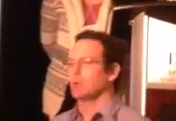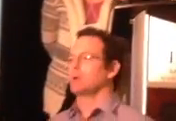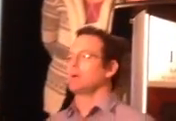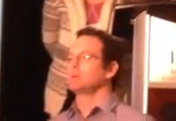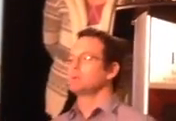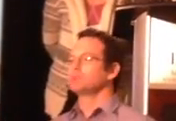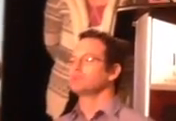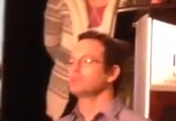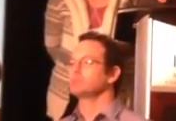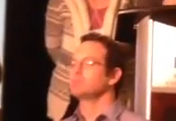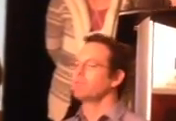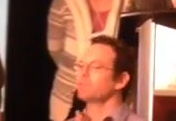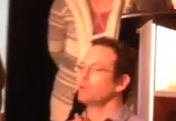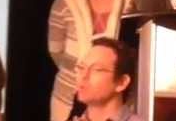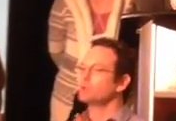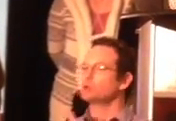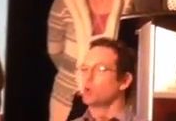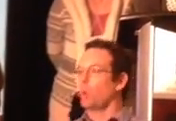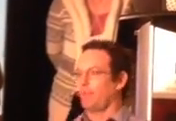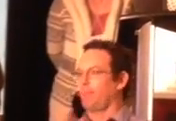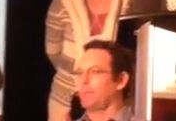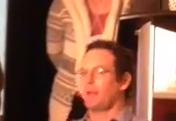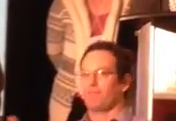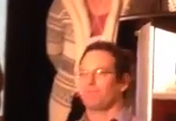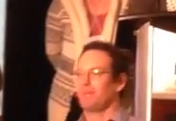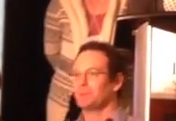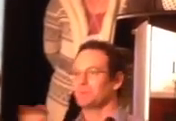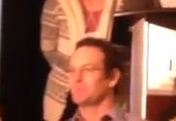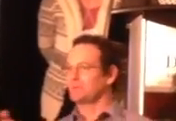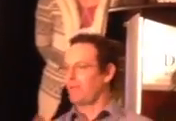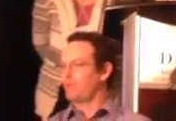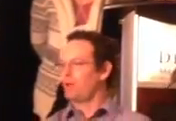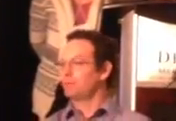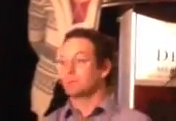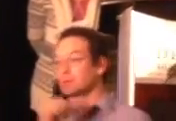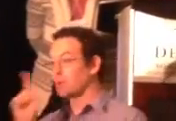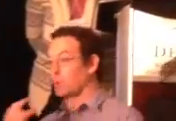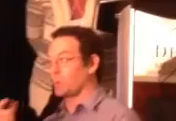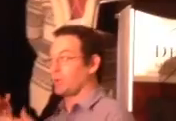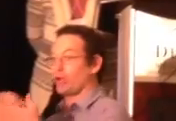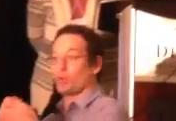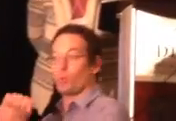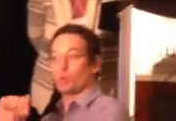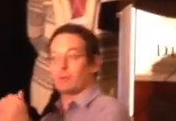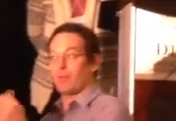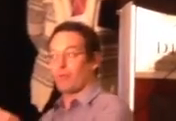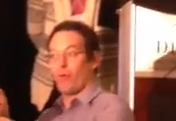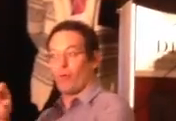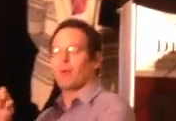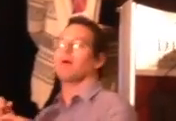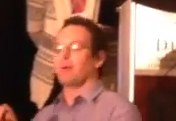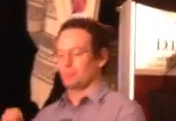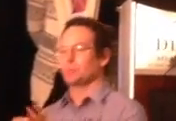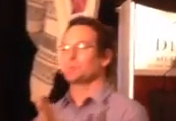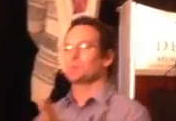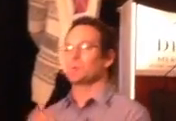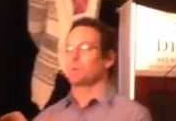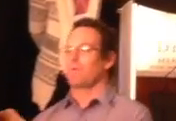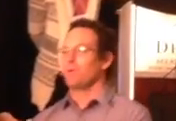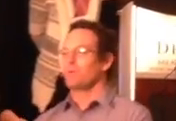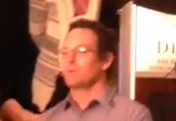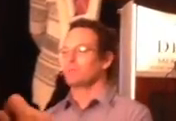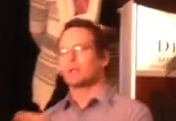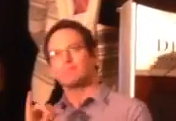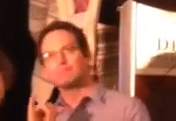a space for others to enter into conversation with us, our students and our colleagues. We look forward to hearing about